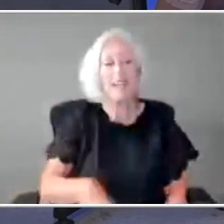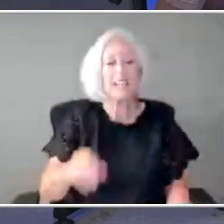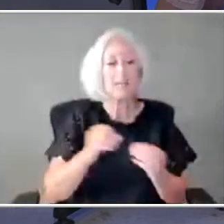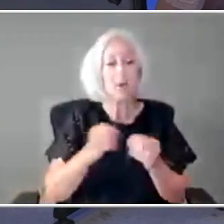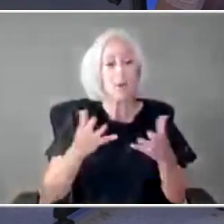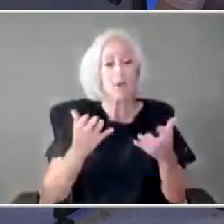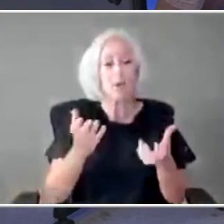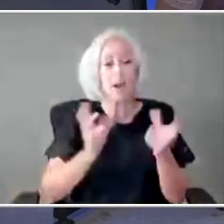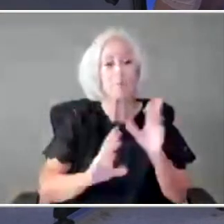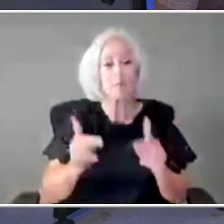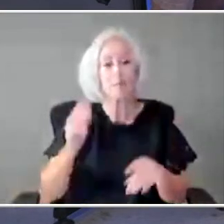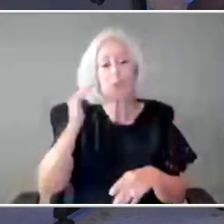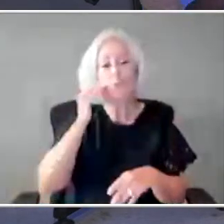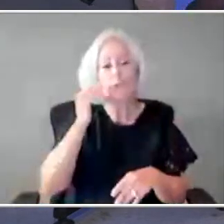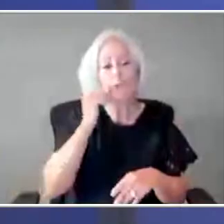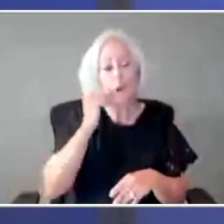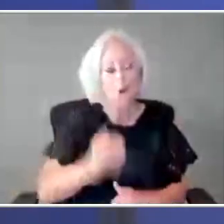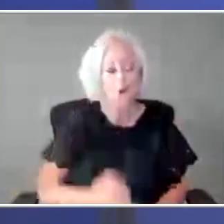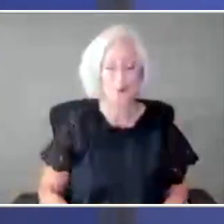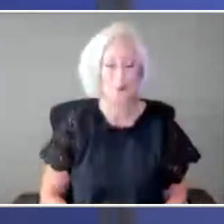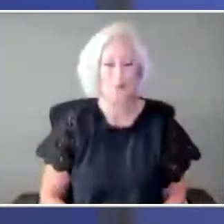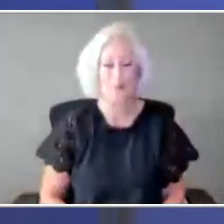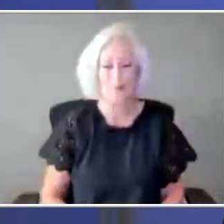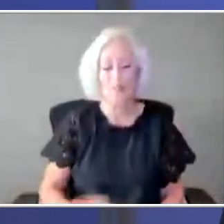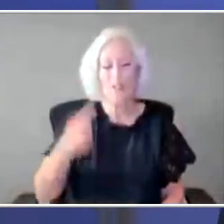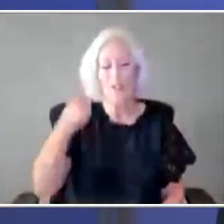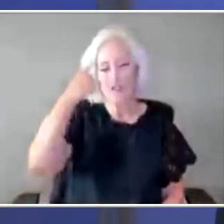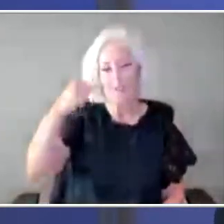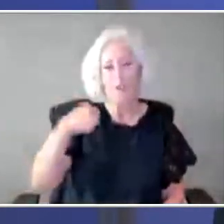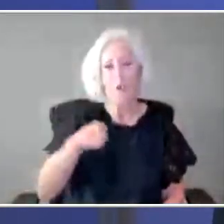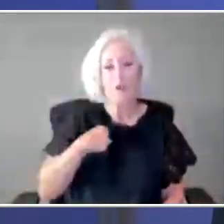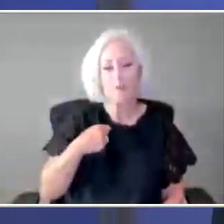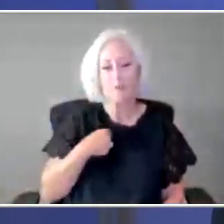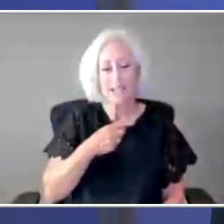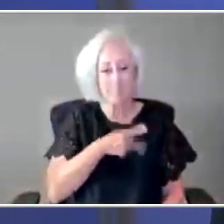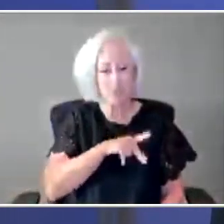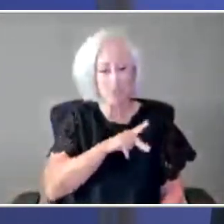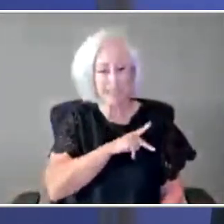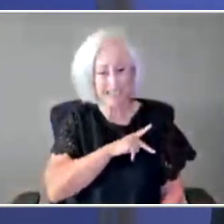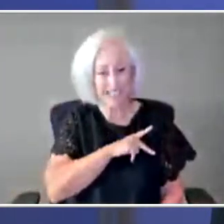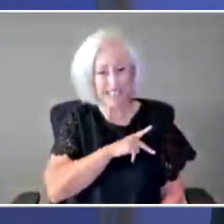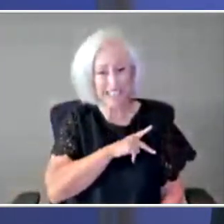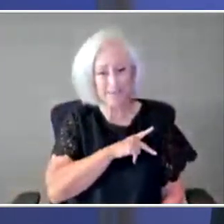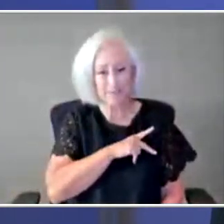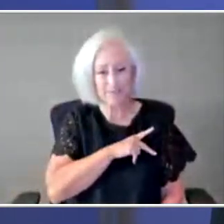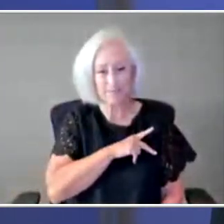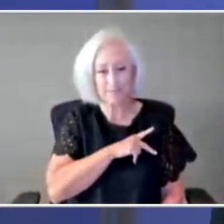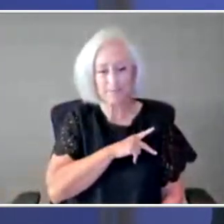story? For me, personally, I think that,